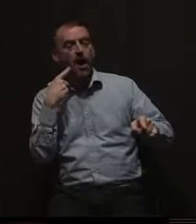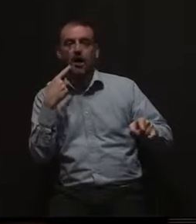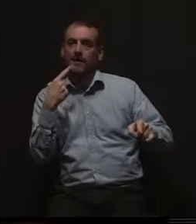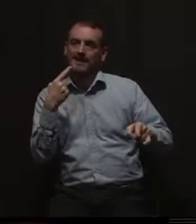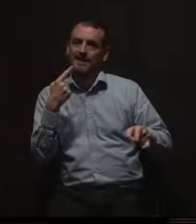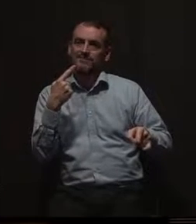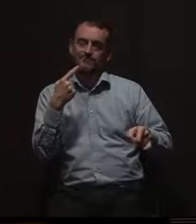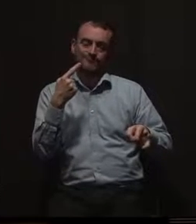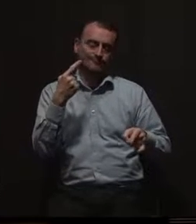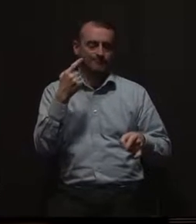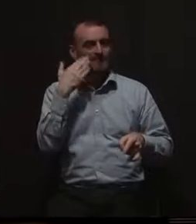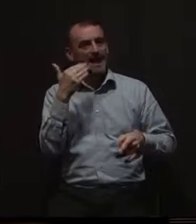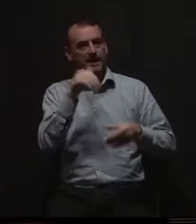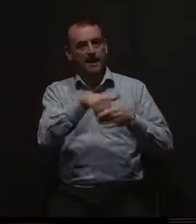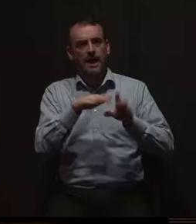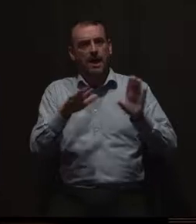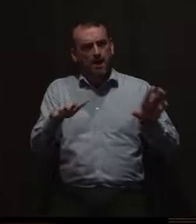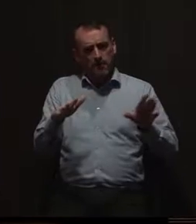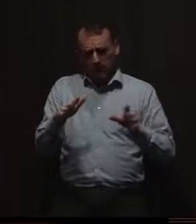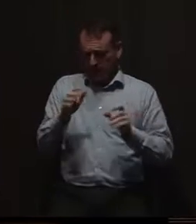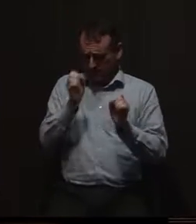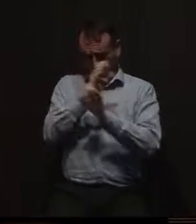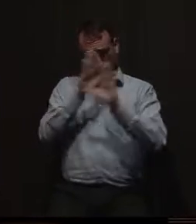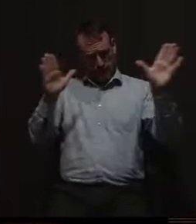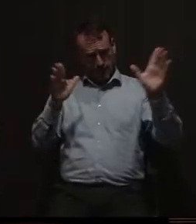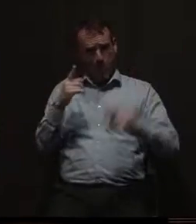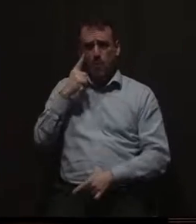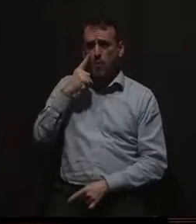and black as different races came up